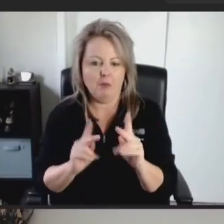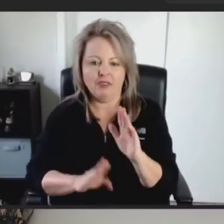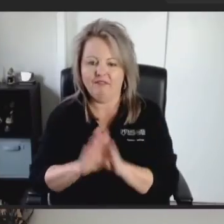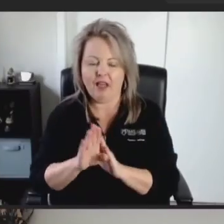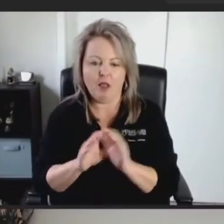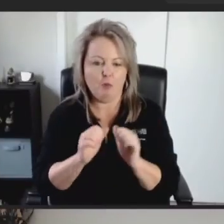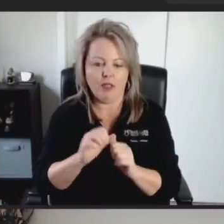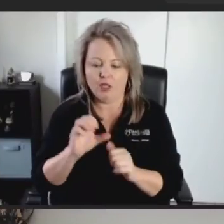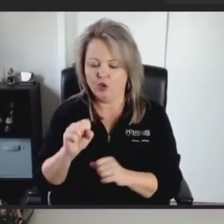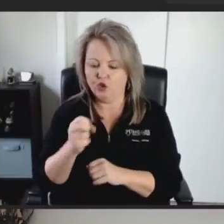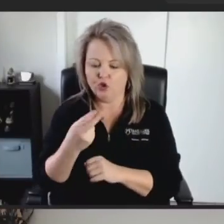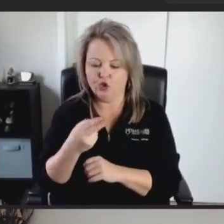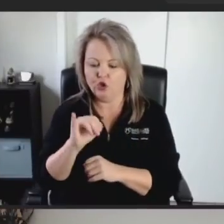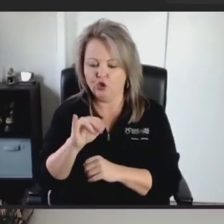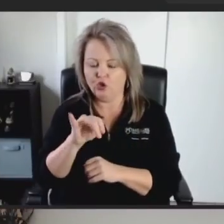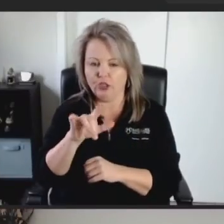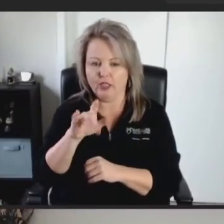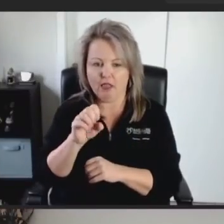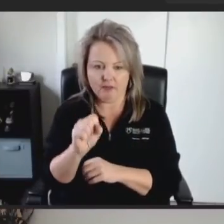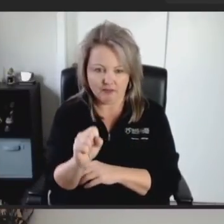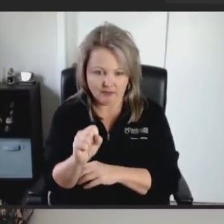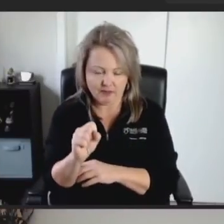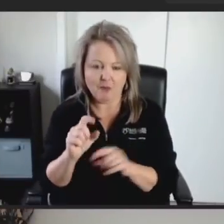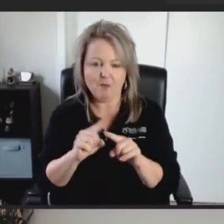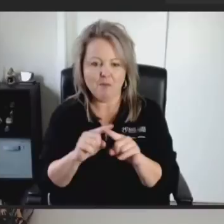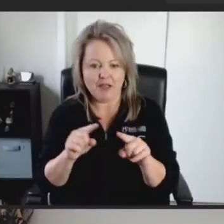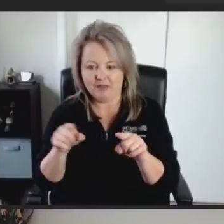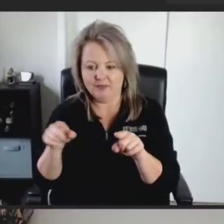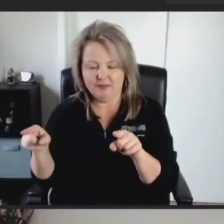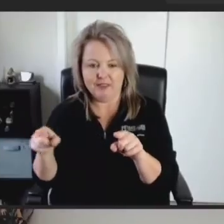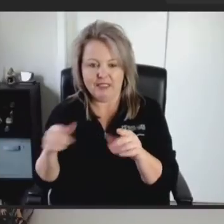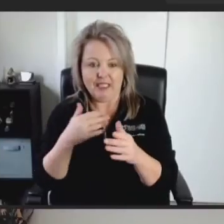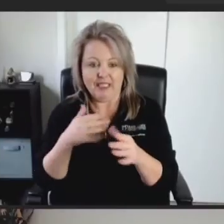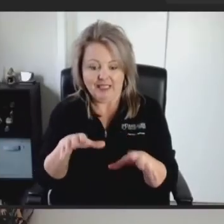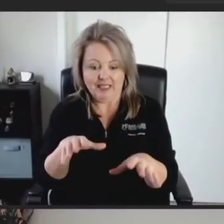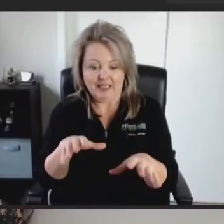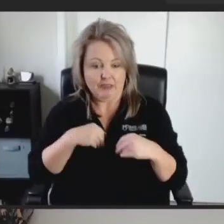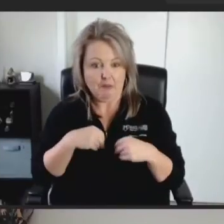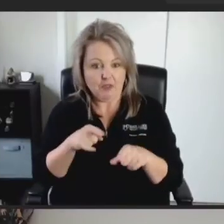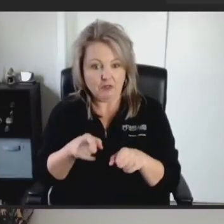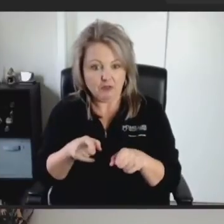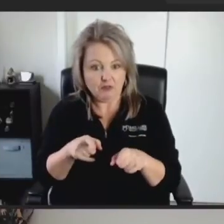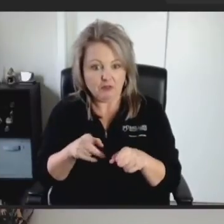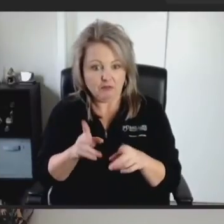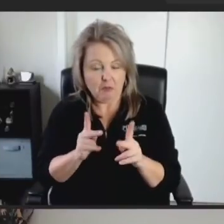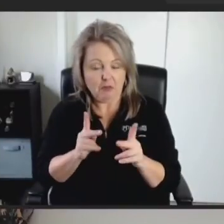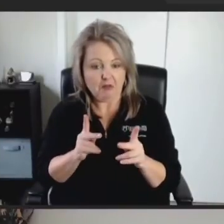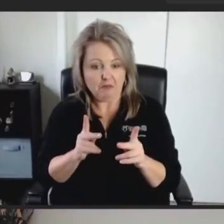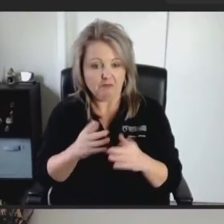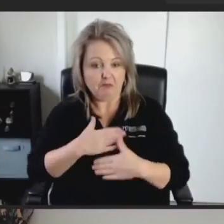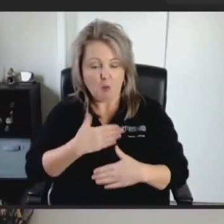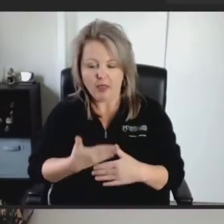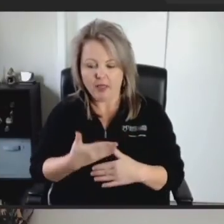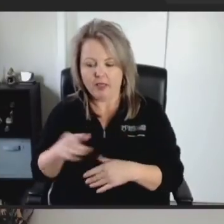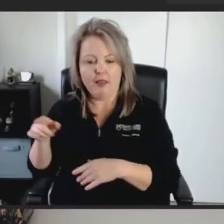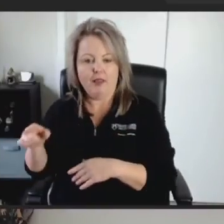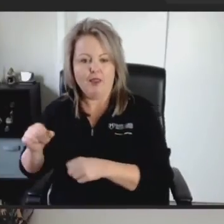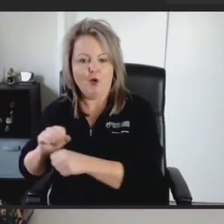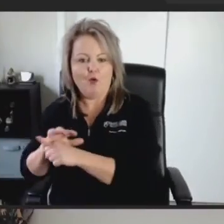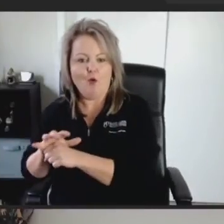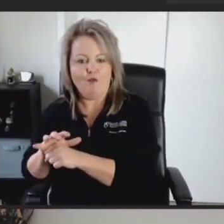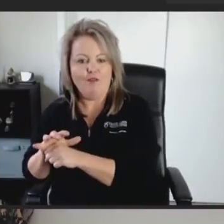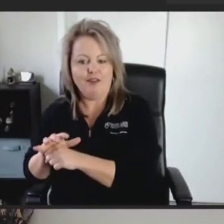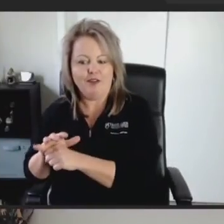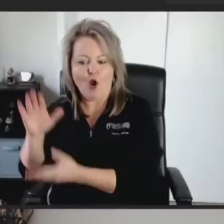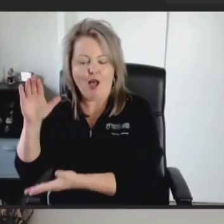shingles, but that's a very well accepted vaccine, and the side effects are less than that. And then it actually